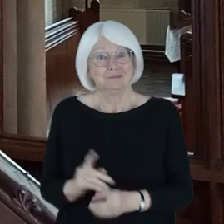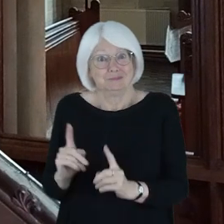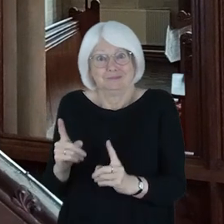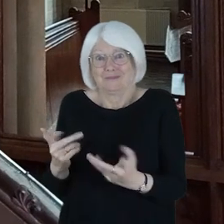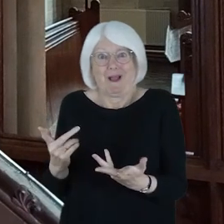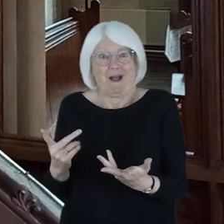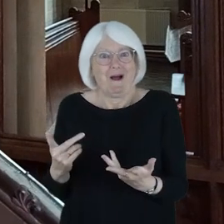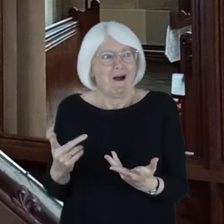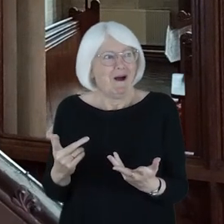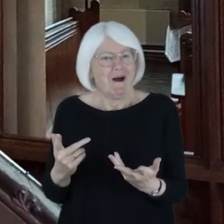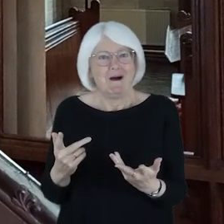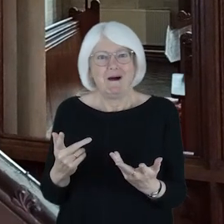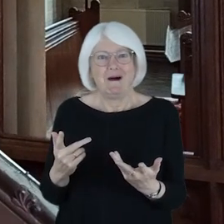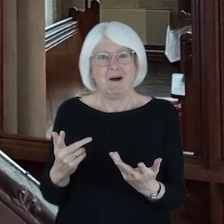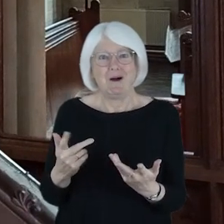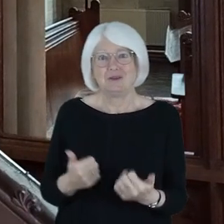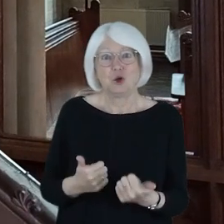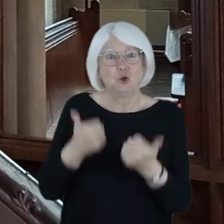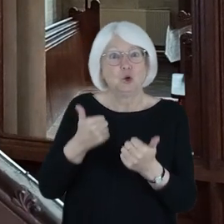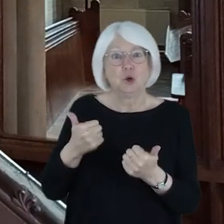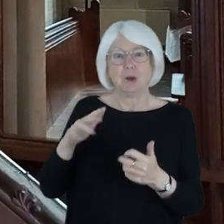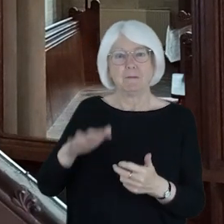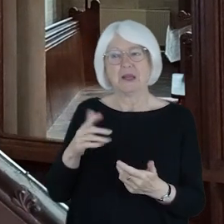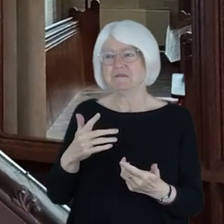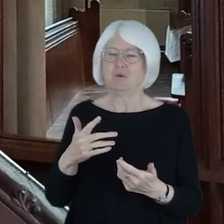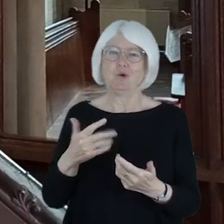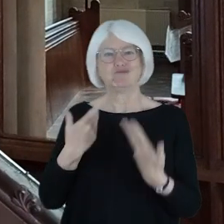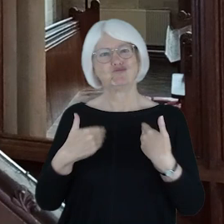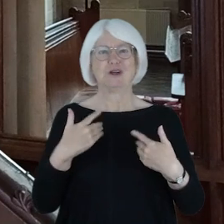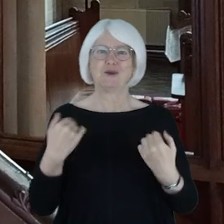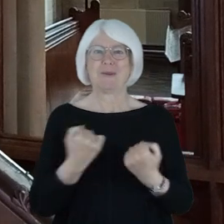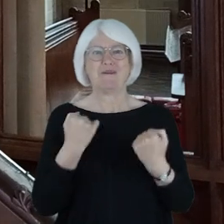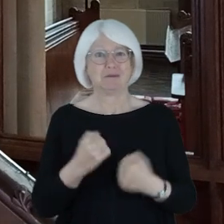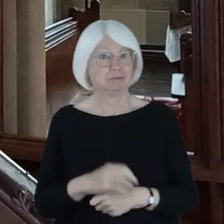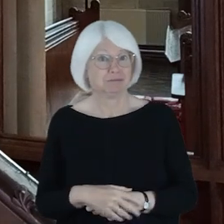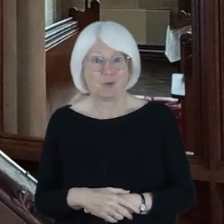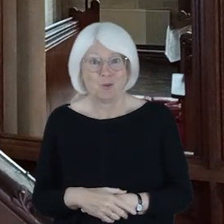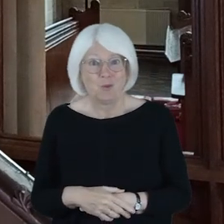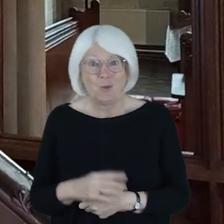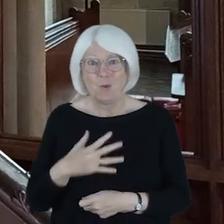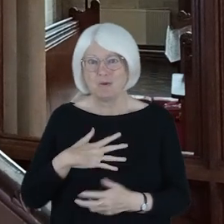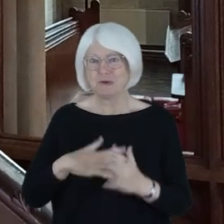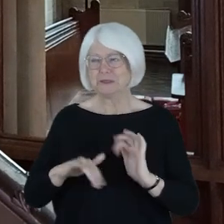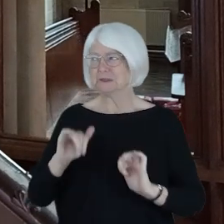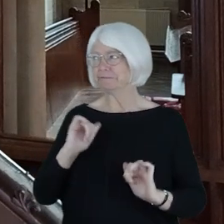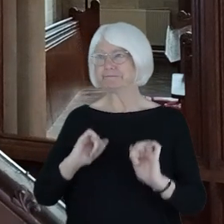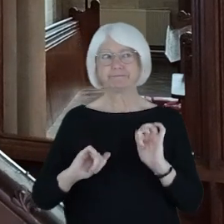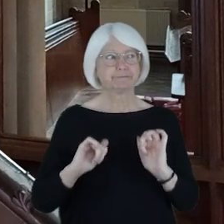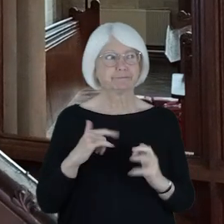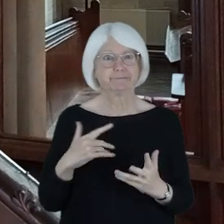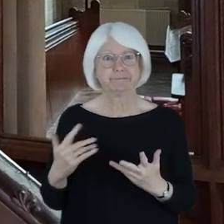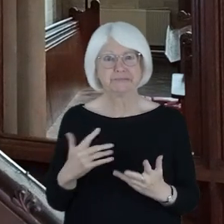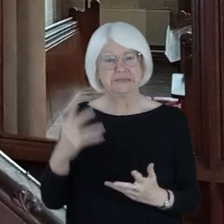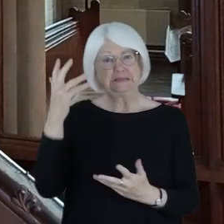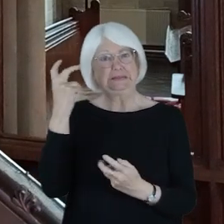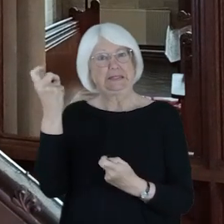This is not a comfortable place for the rich and powerful of this world. It is profoundly uncomfortable.